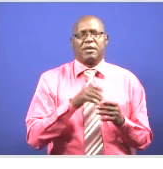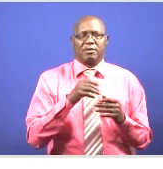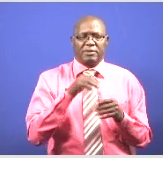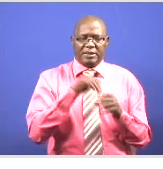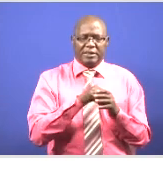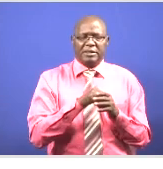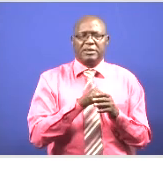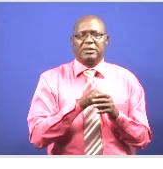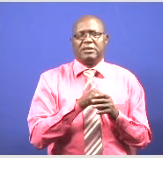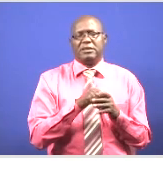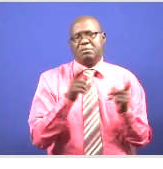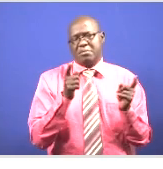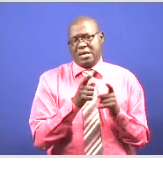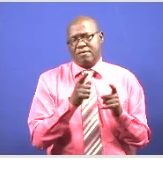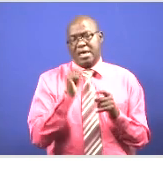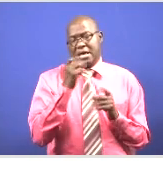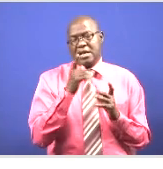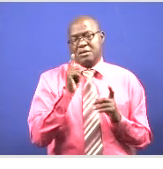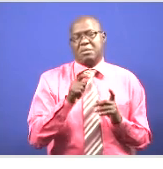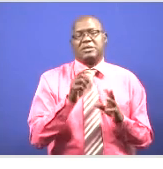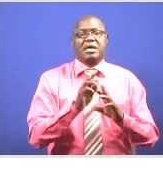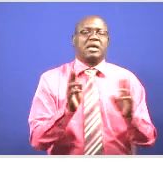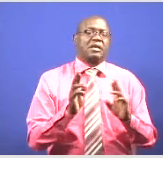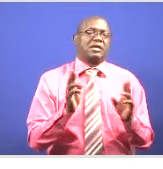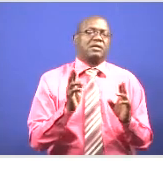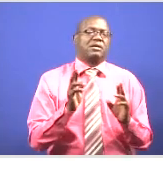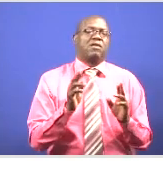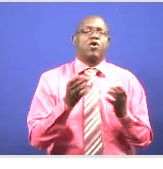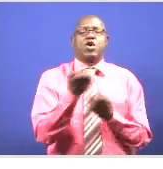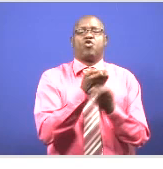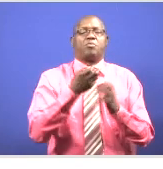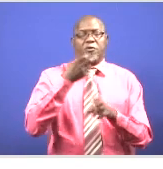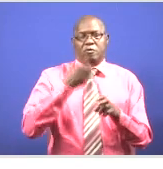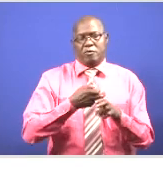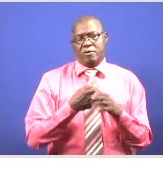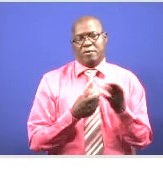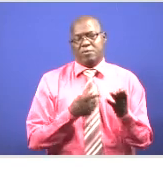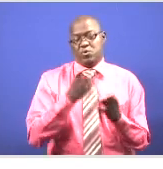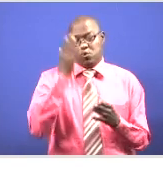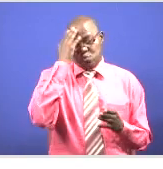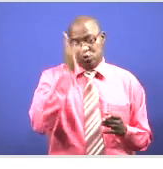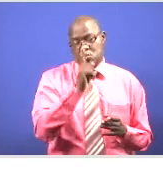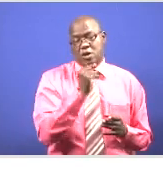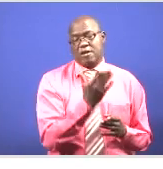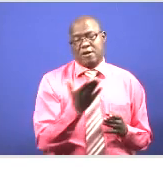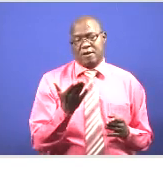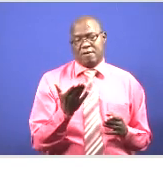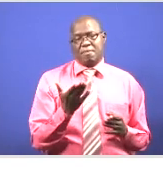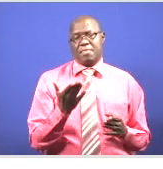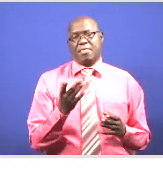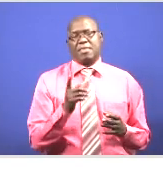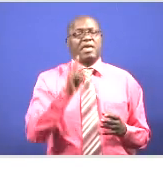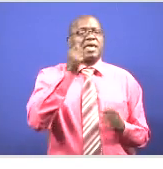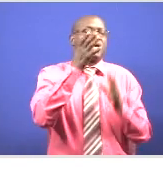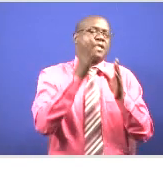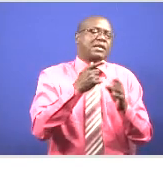economic times ahead. Yes. When I read the article, when you know, it is one thing when another Kenyan